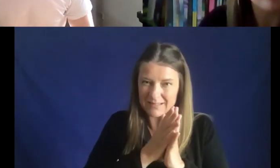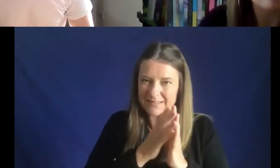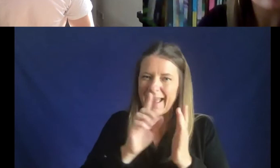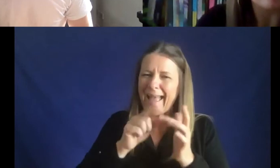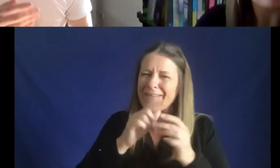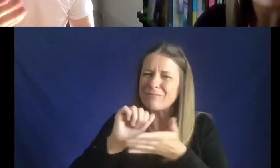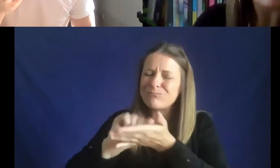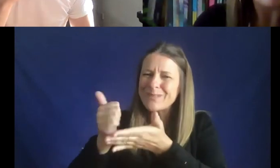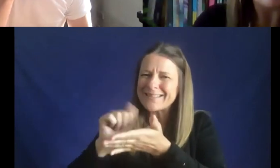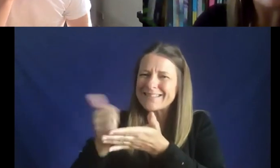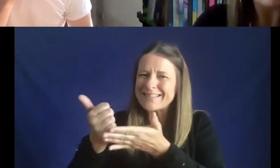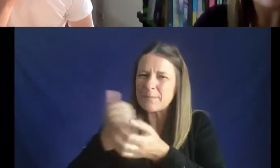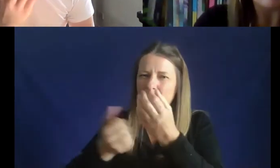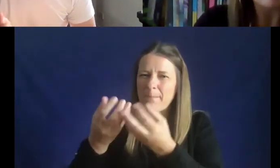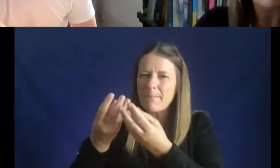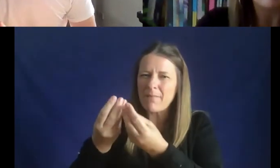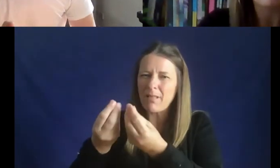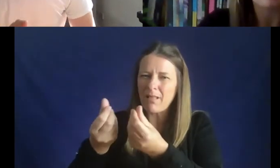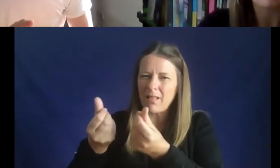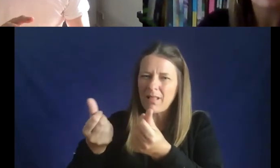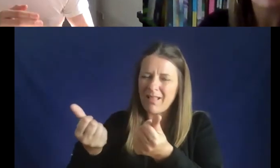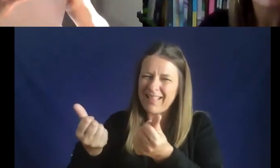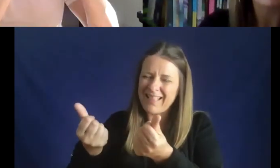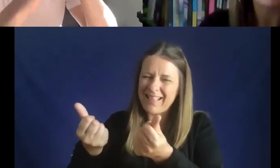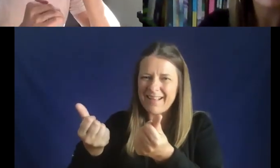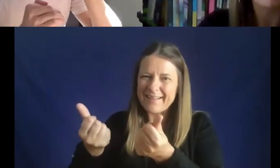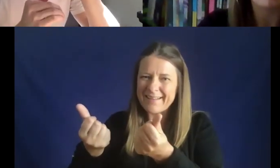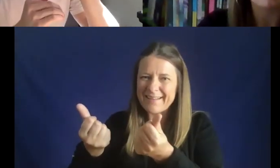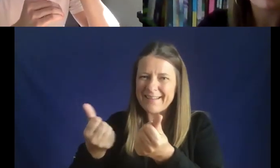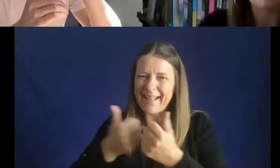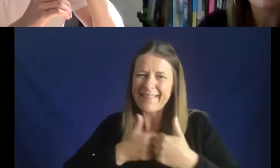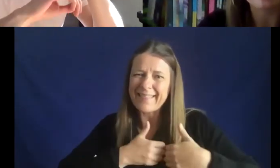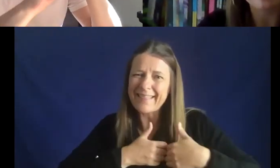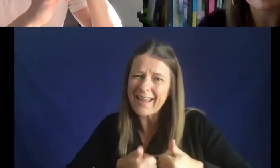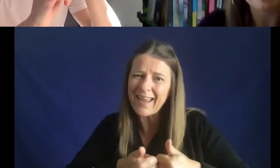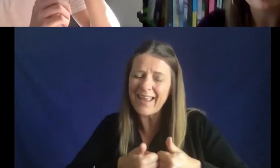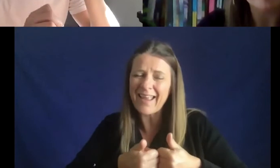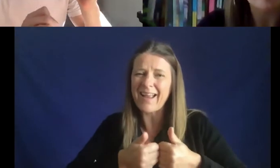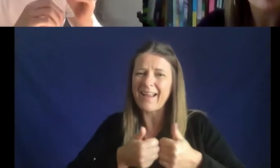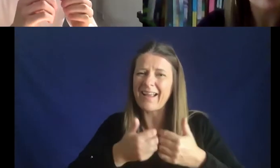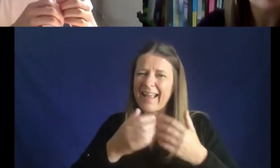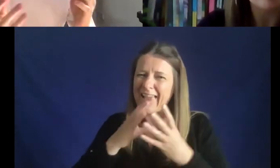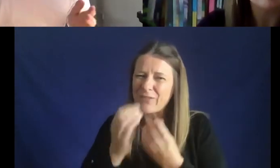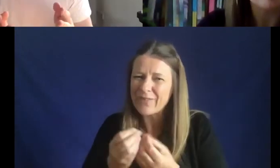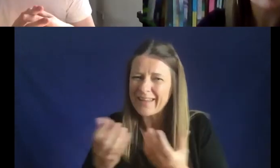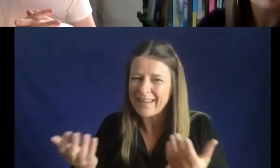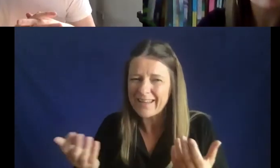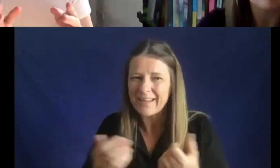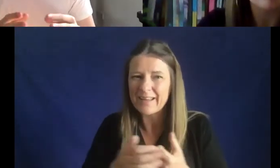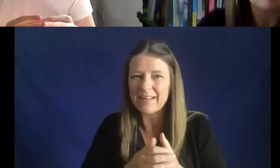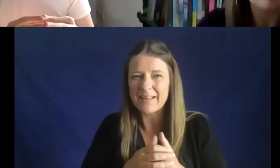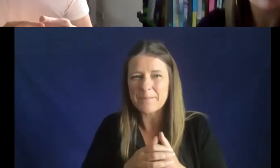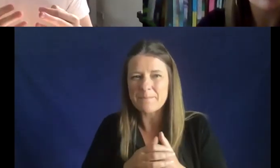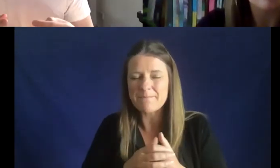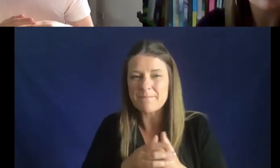and the instruction page at the very start, so that's printed, but I sign I don't sign it. I hate